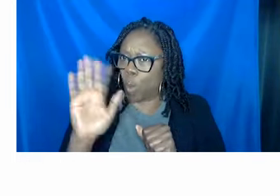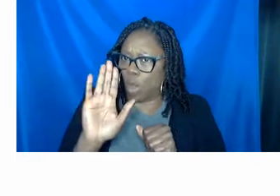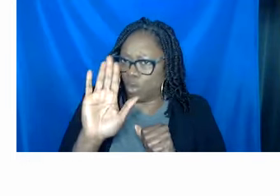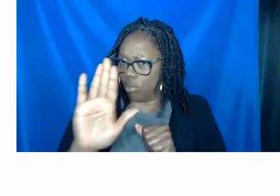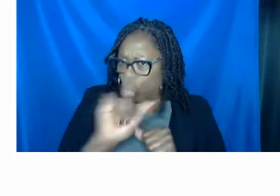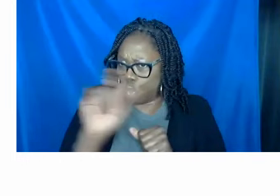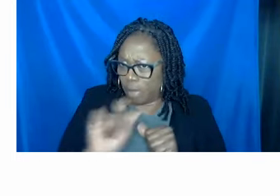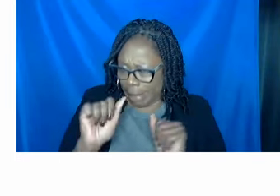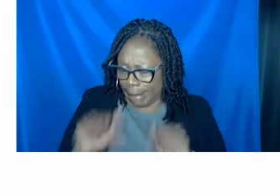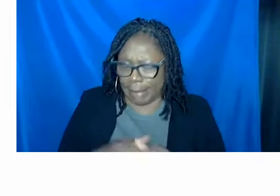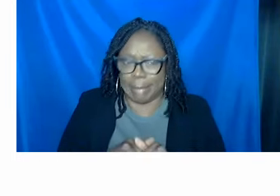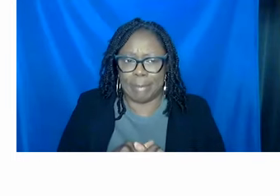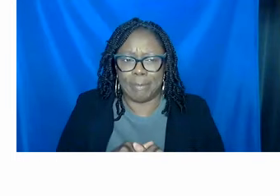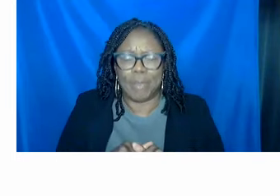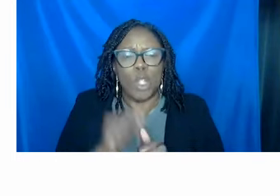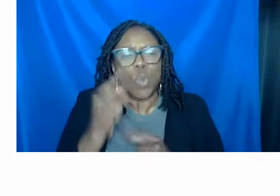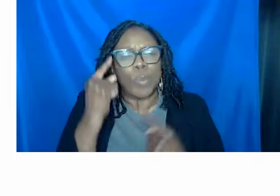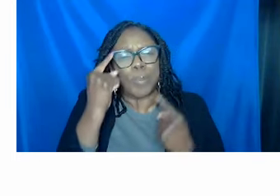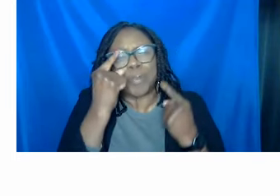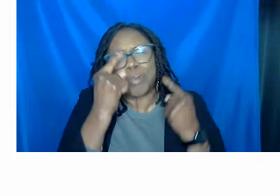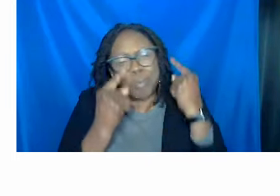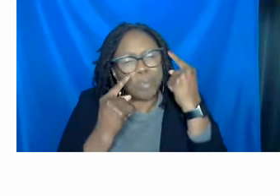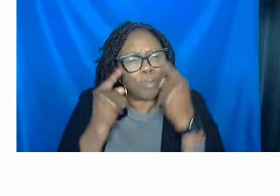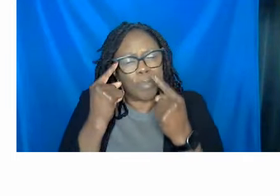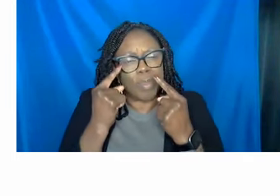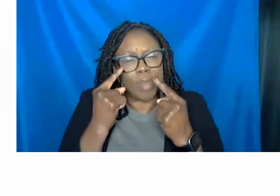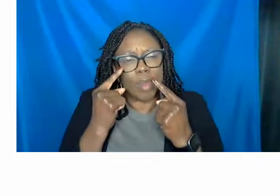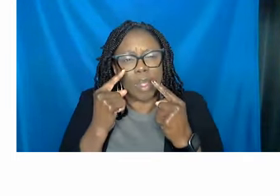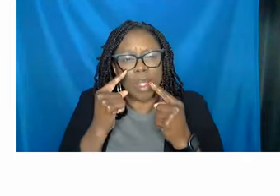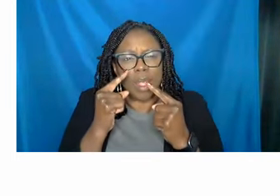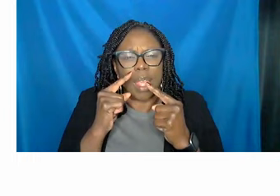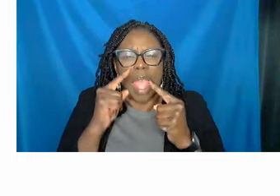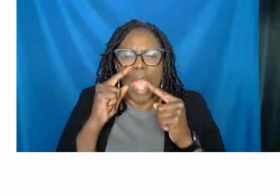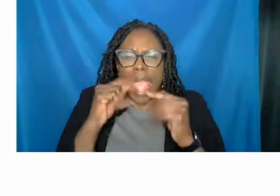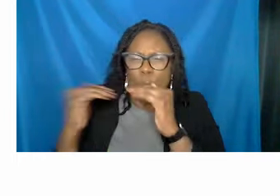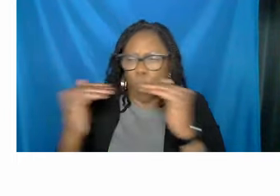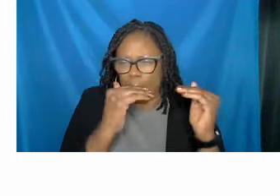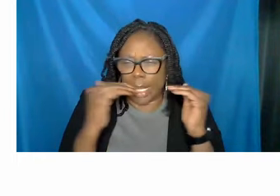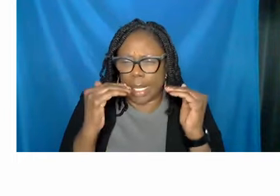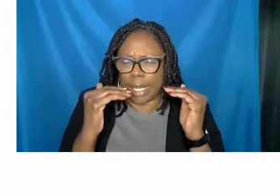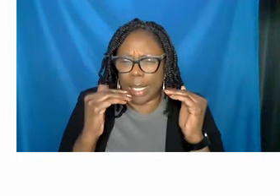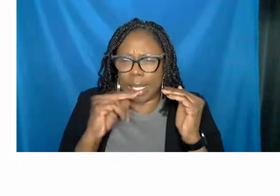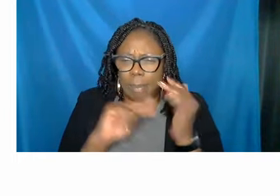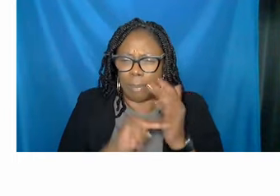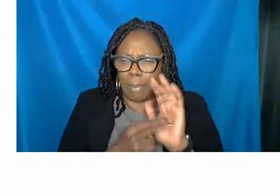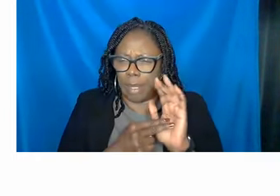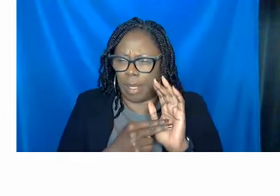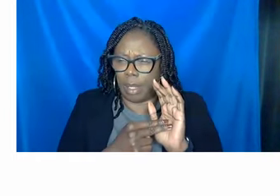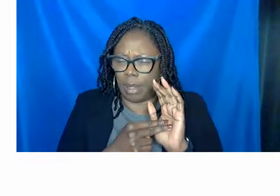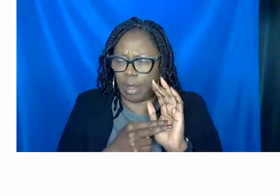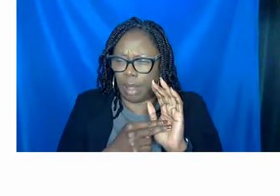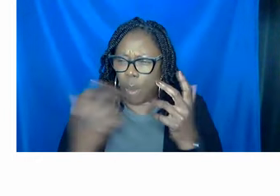I'd like you to consider how various themes around equity might apply to your